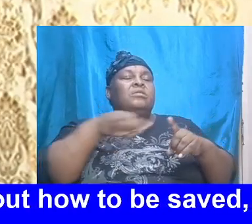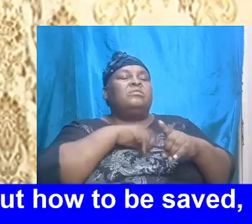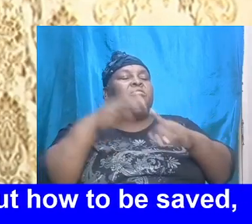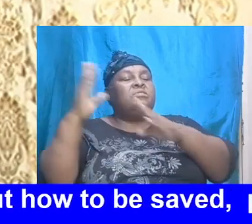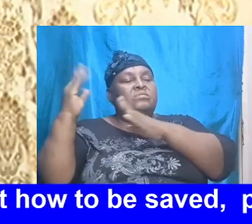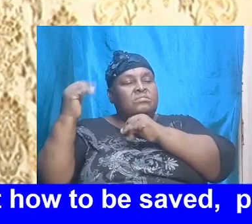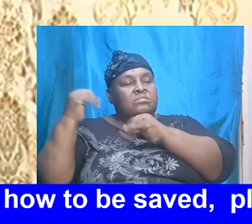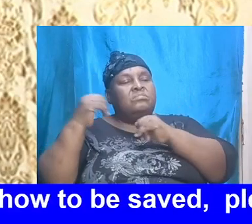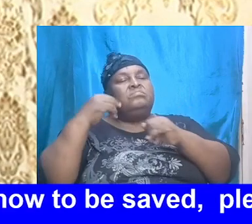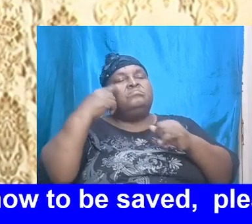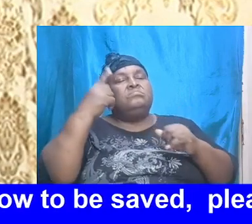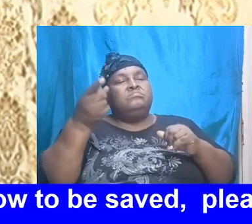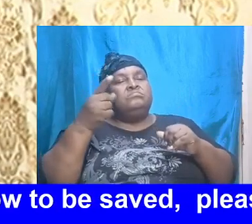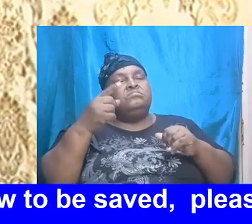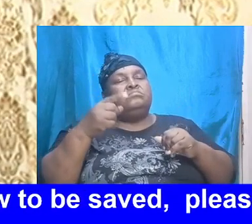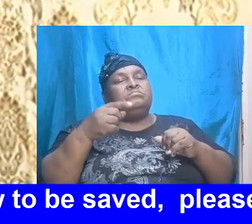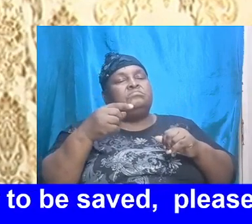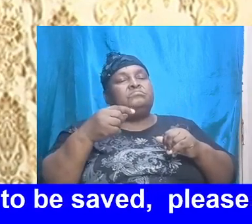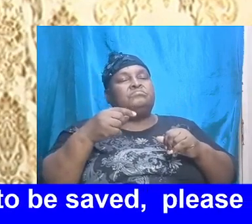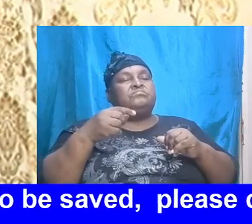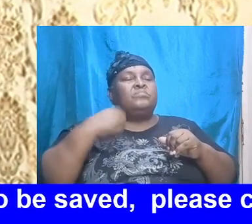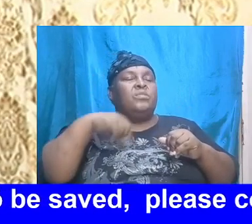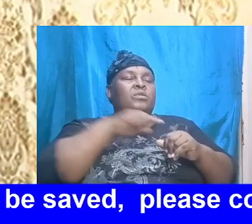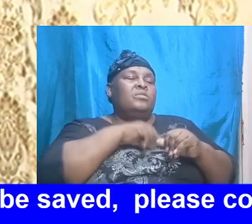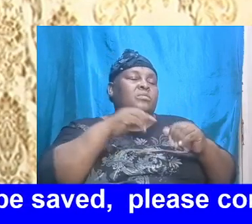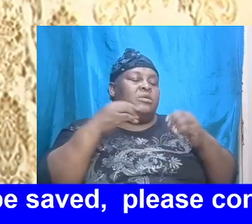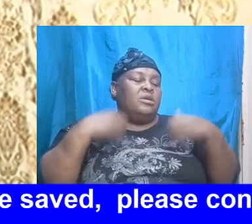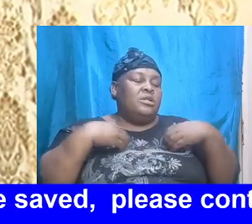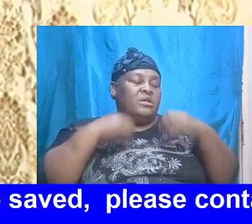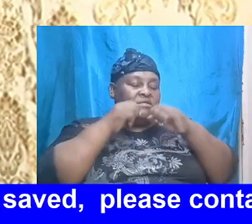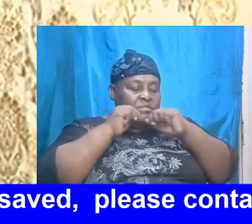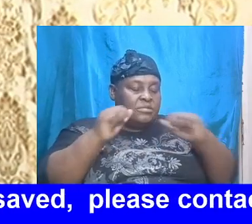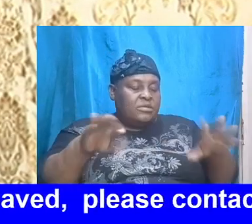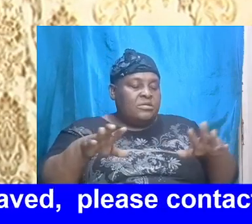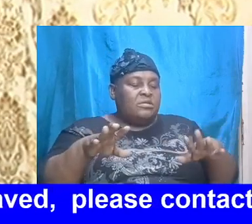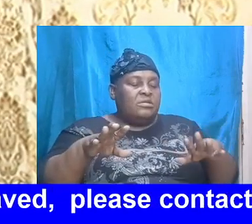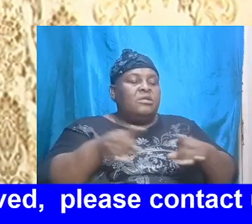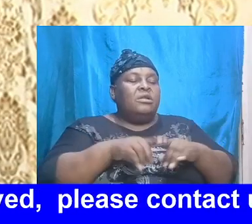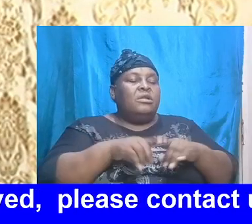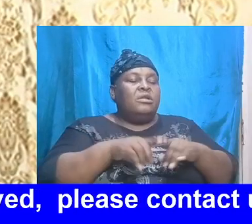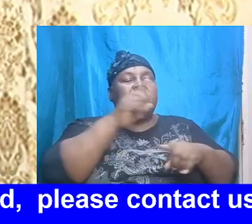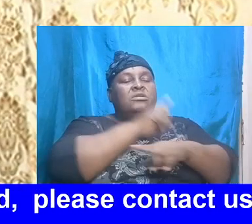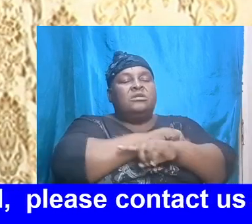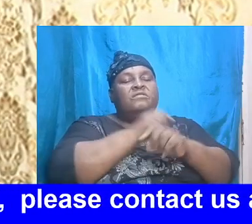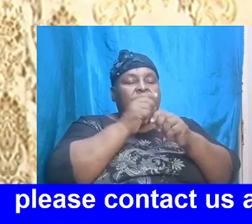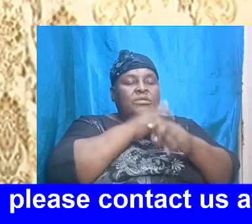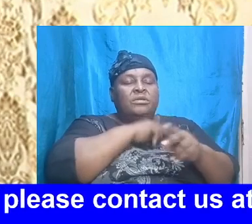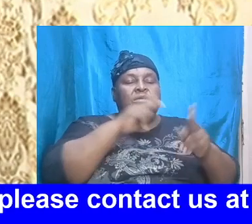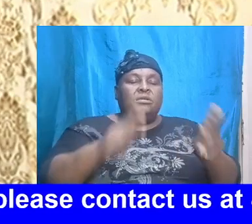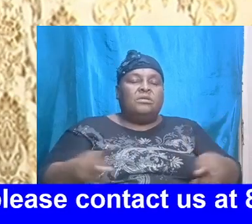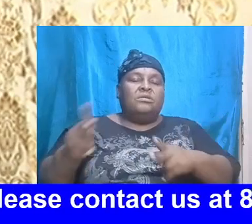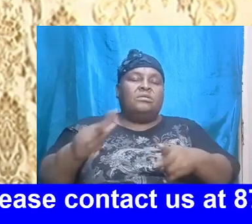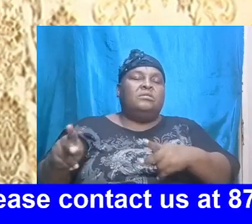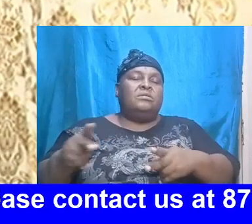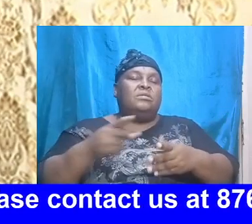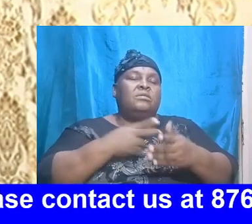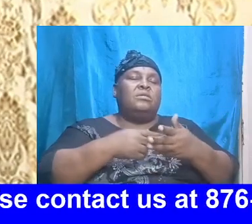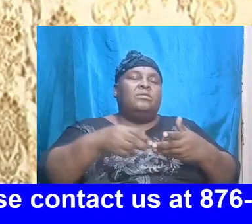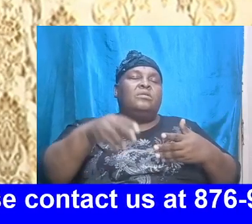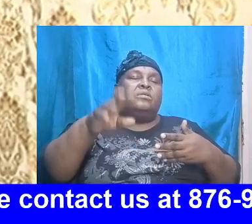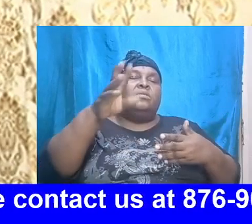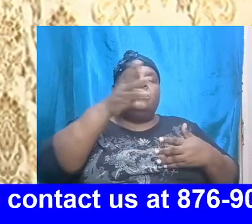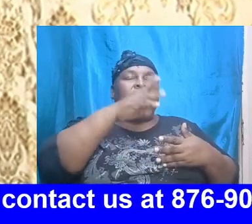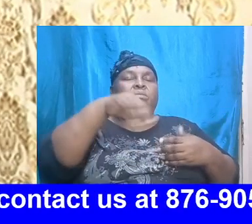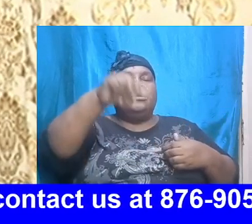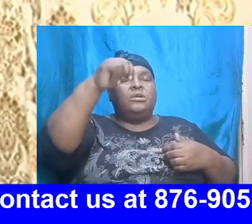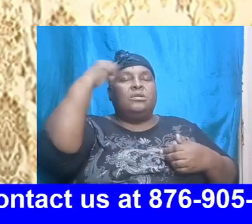expectation of you. And then we'll have a suddenly blessing like the day of Pentecost, where your presence, your Holy Ghost will come down, and your Shekinah presence will take